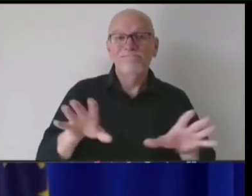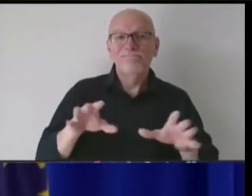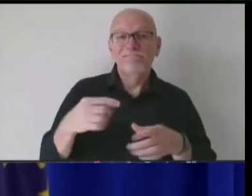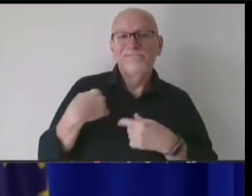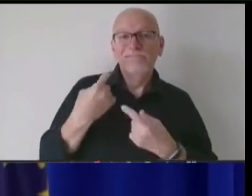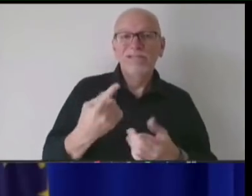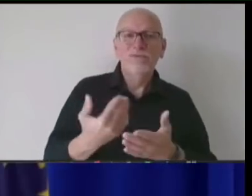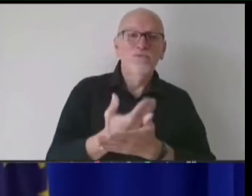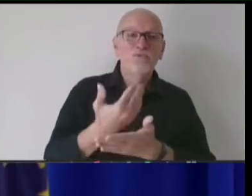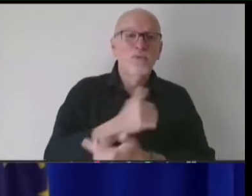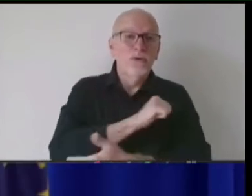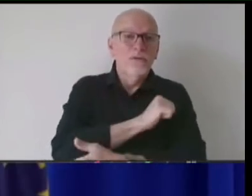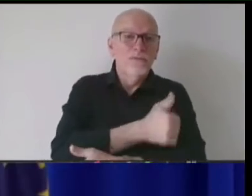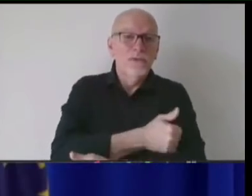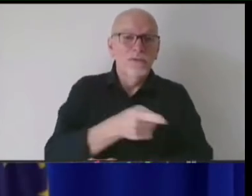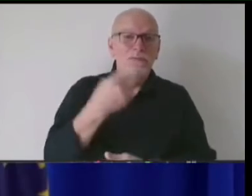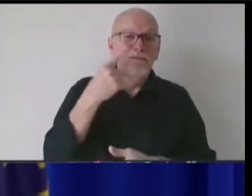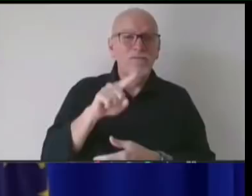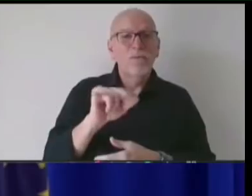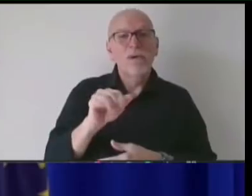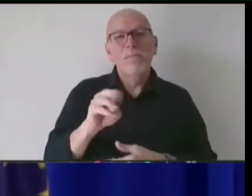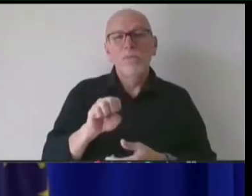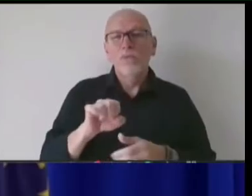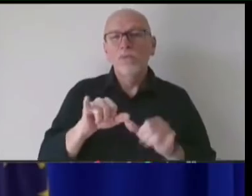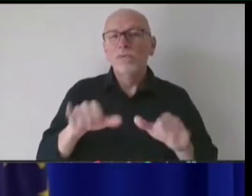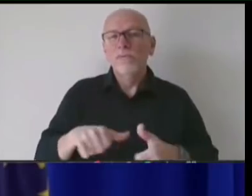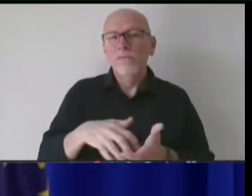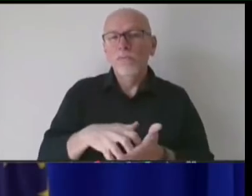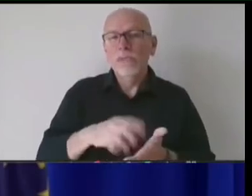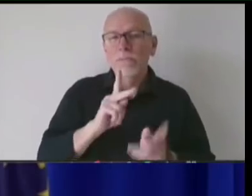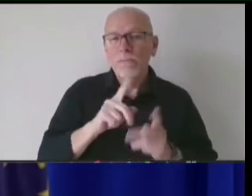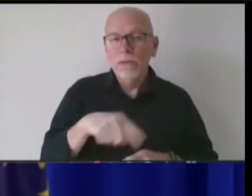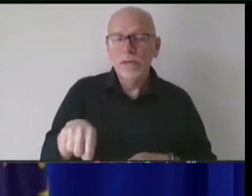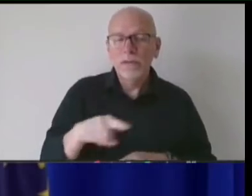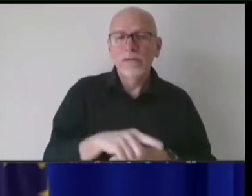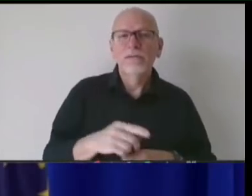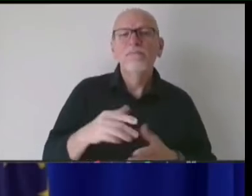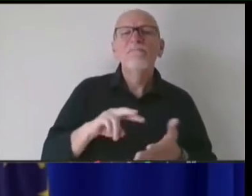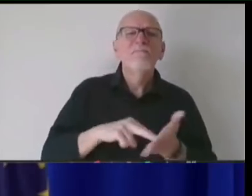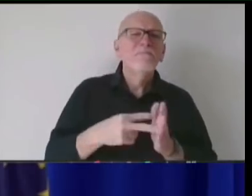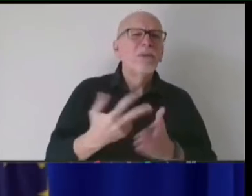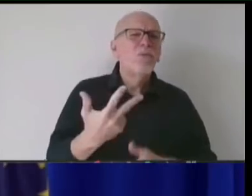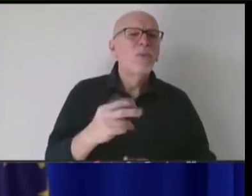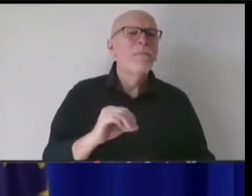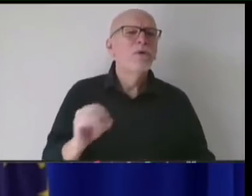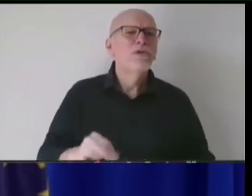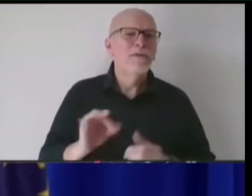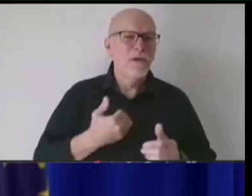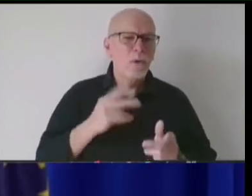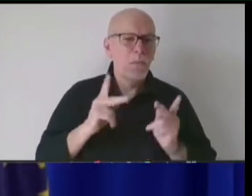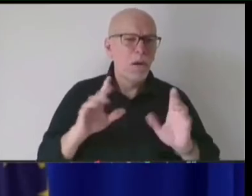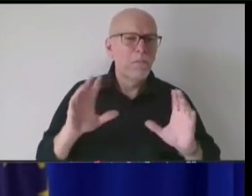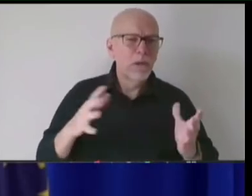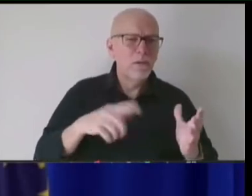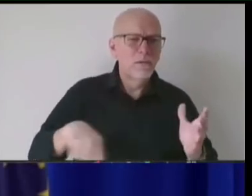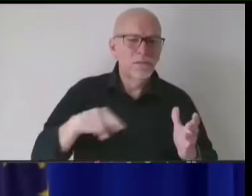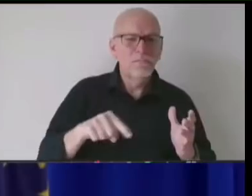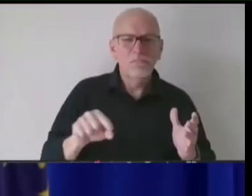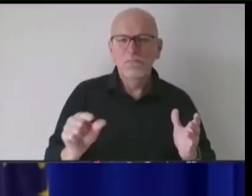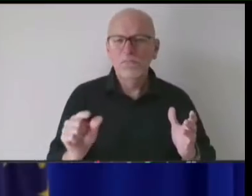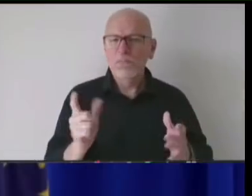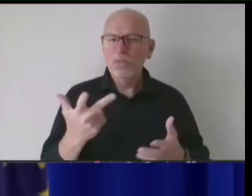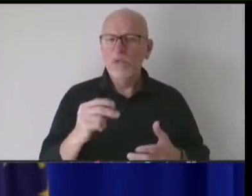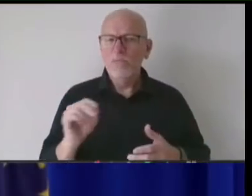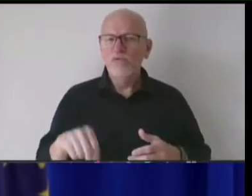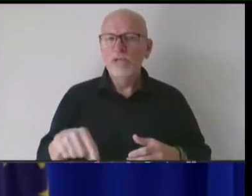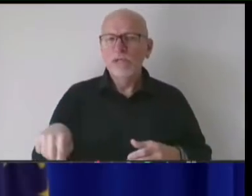new authorization for immunocompromised people. So we know it's probably about 3% of our population or total population that would therefore be eligible